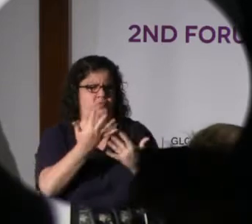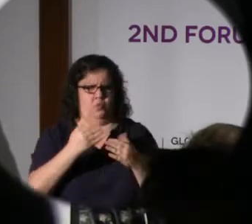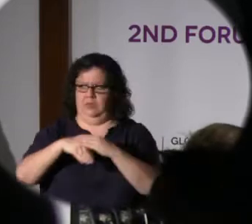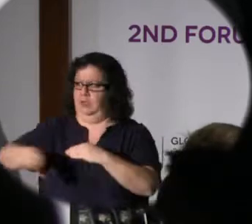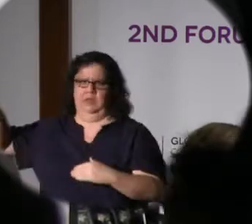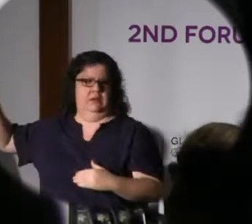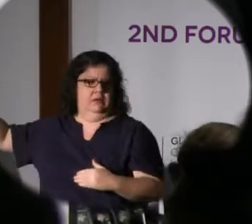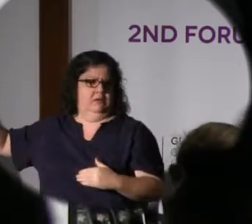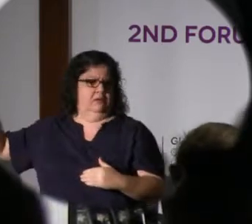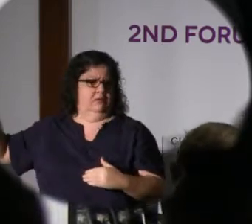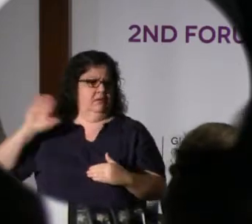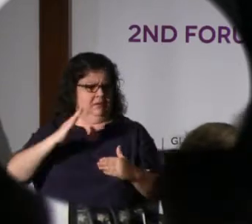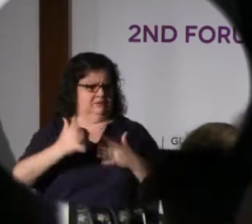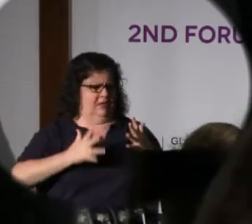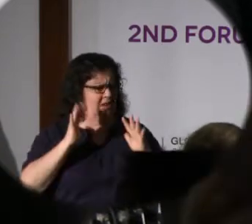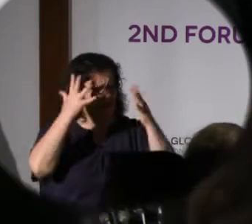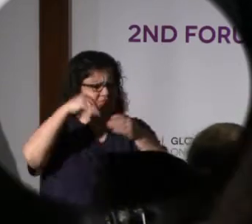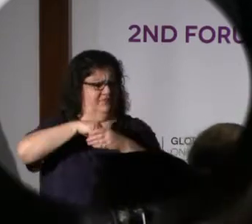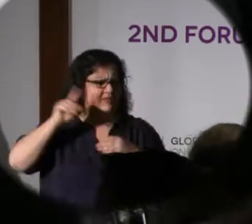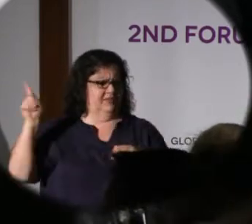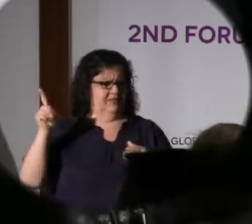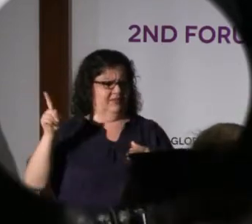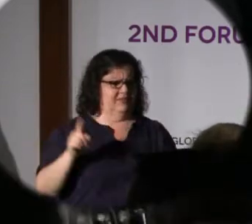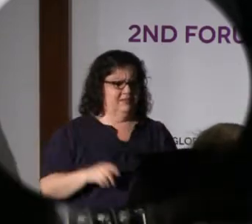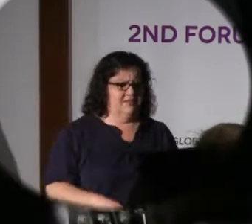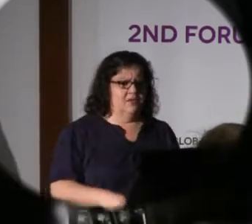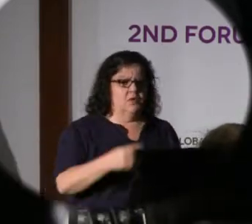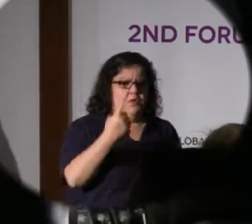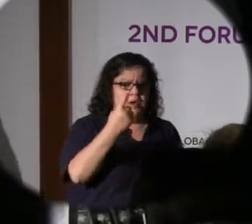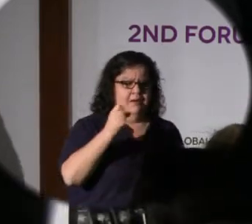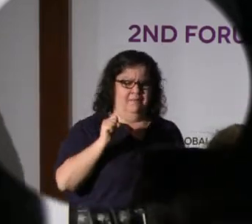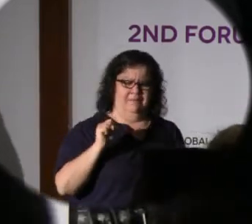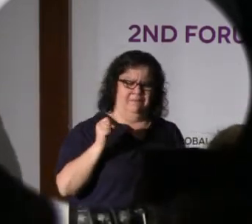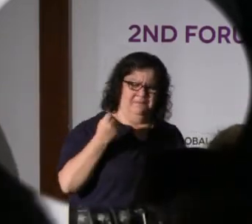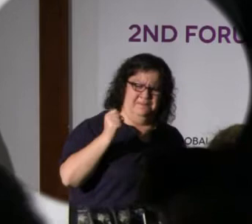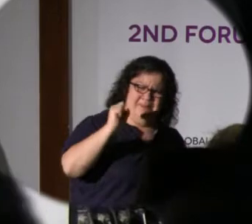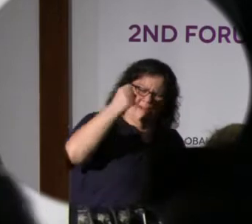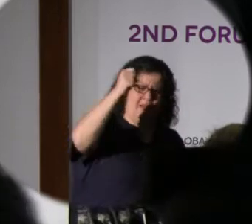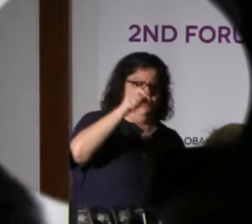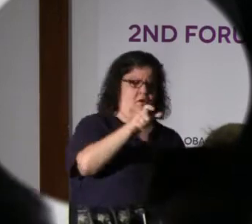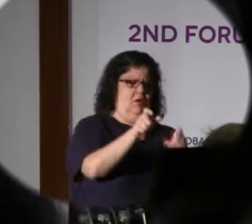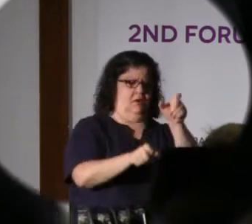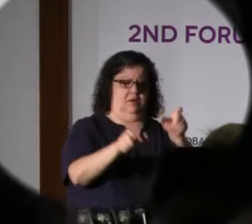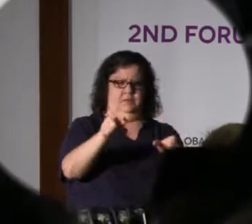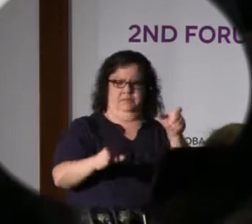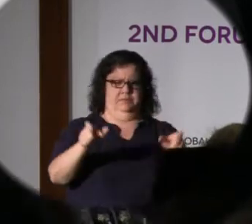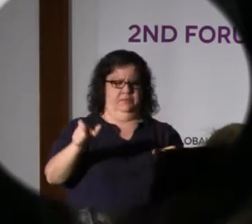us to act, calling on us,